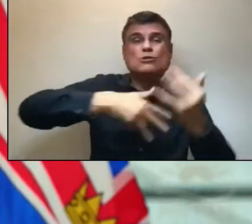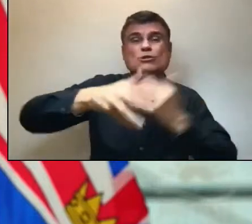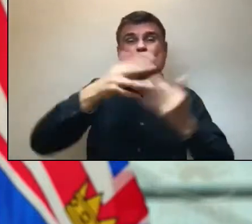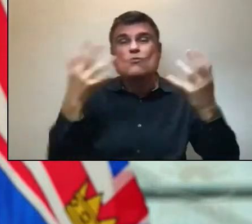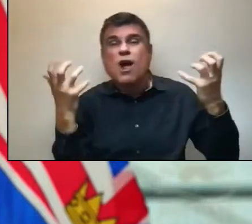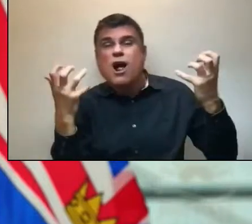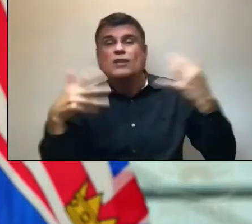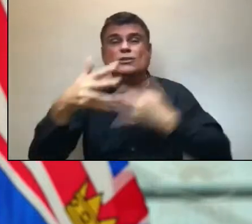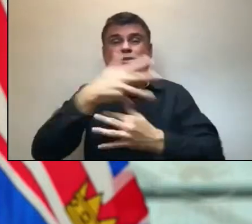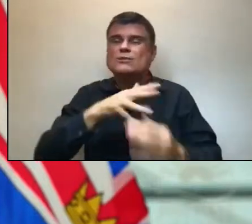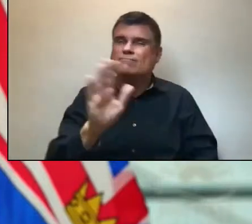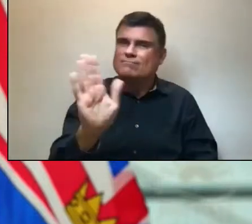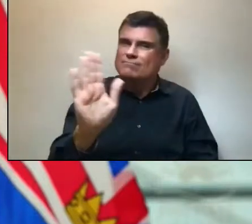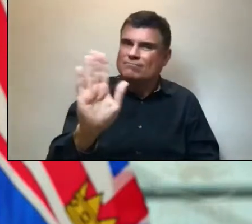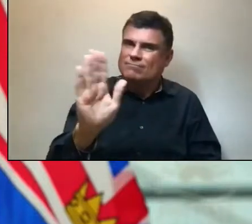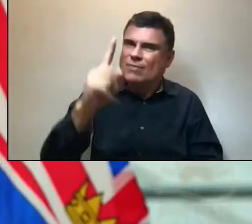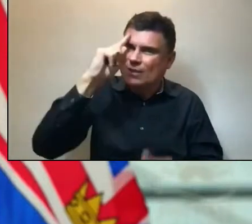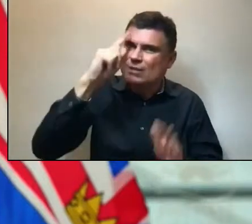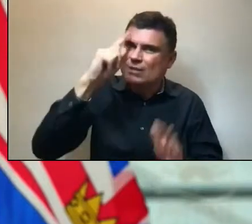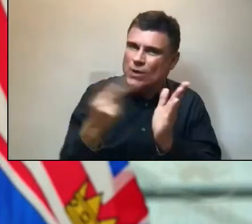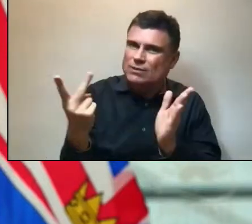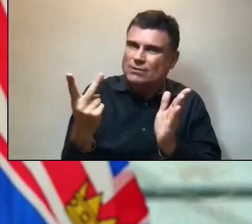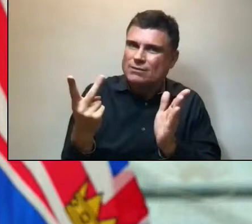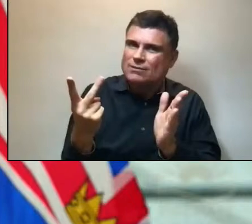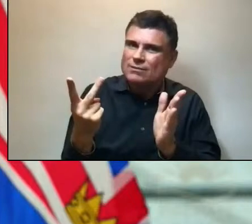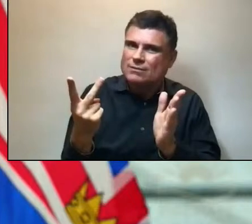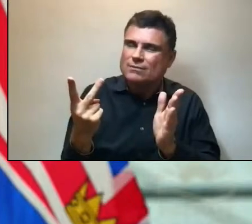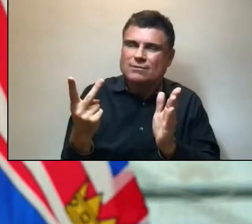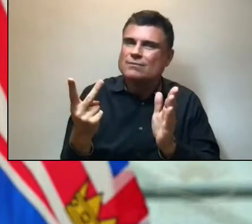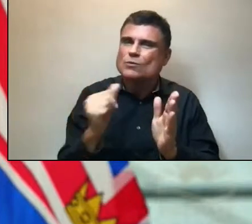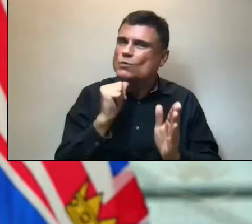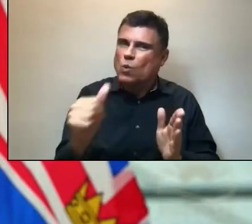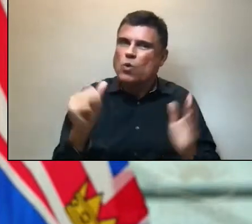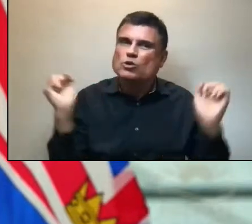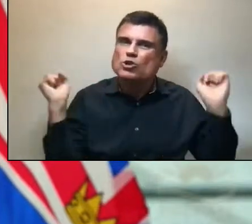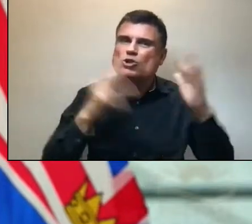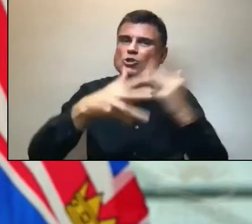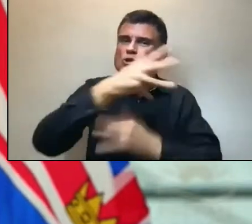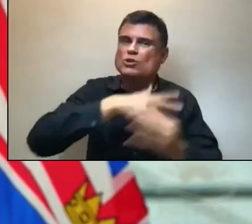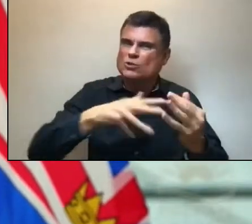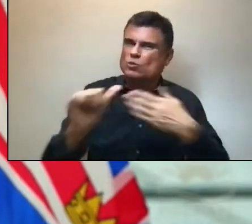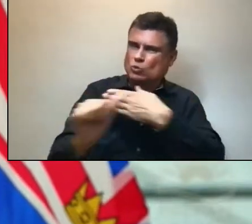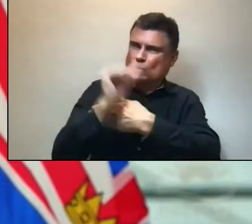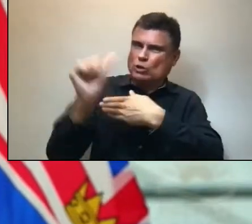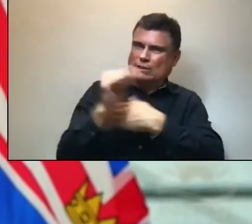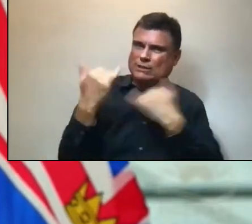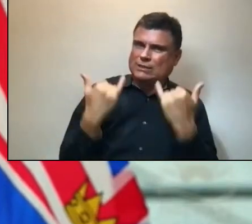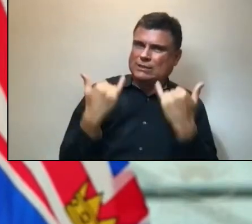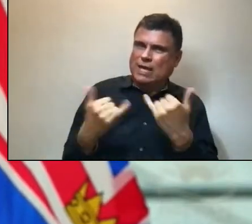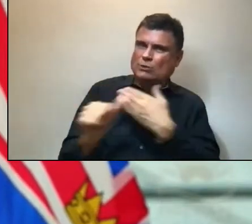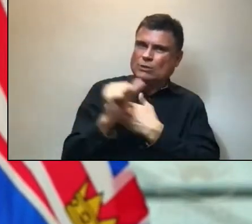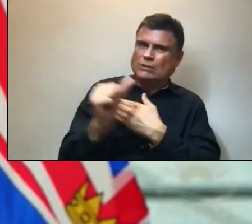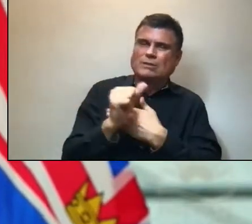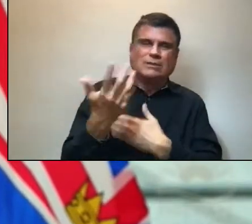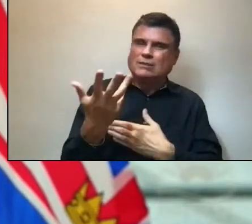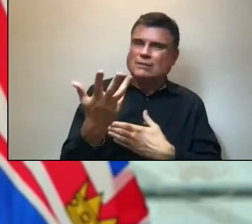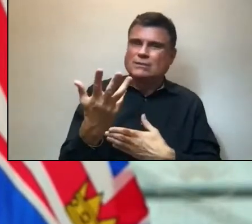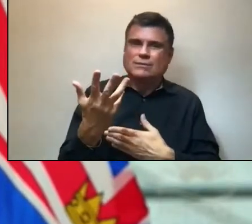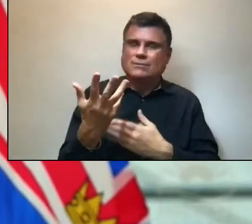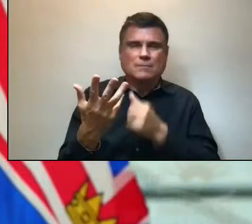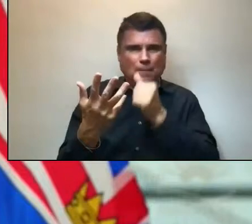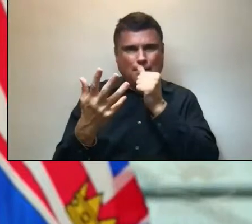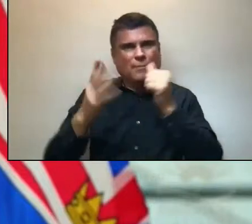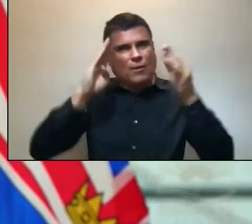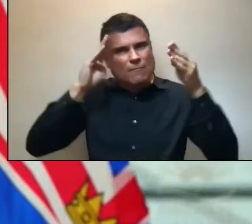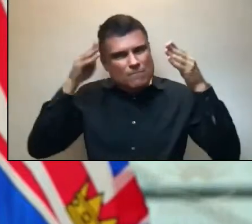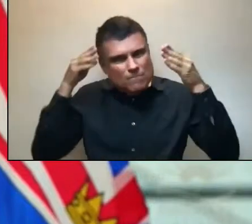you may not know. That is a risky thing right now, and we need people to step back, to focus on having those groups